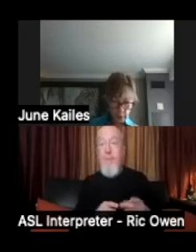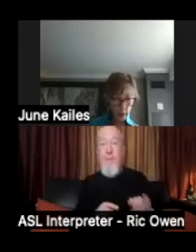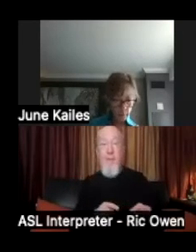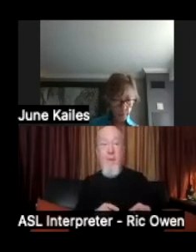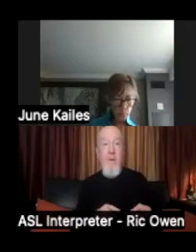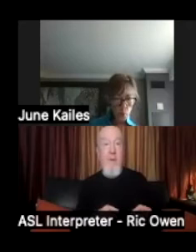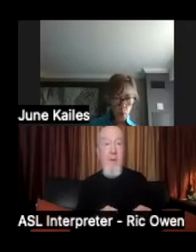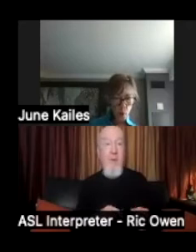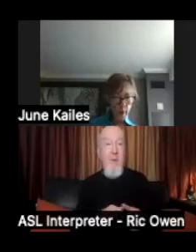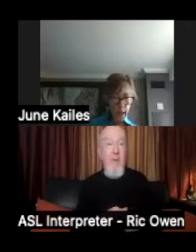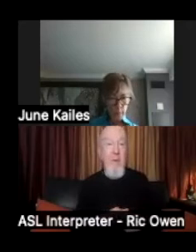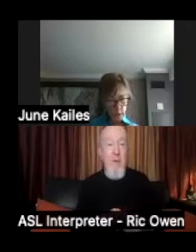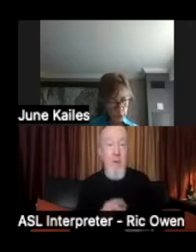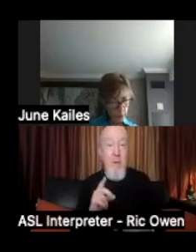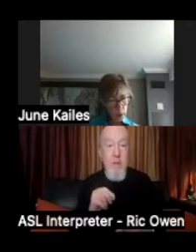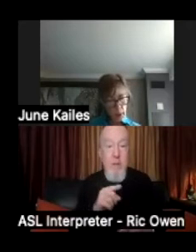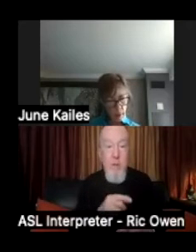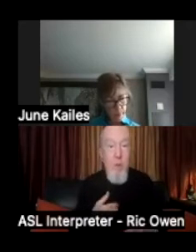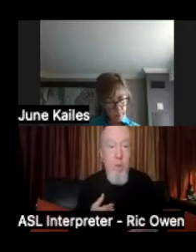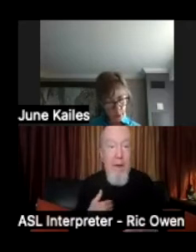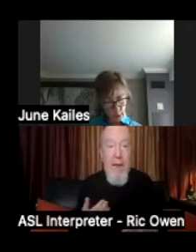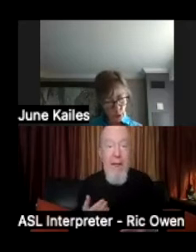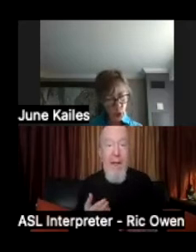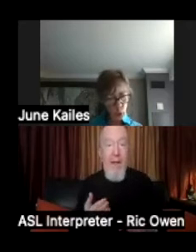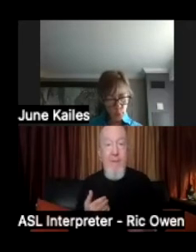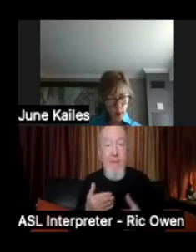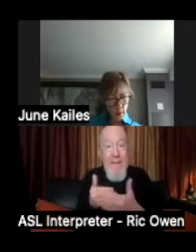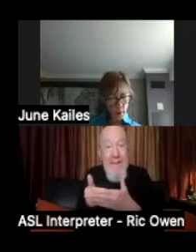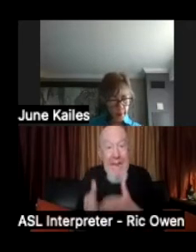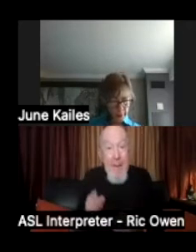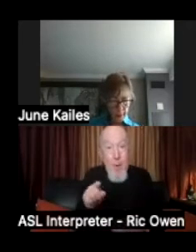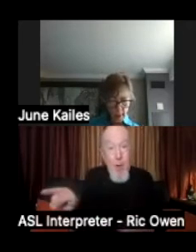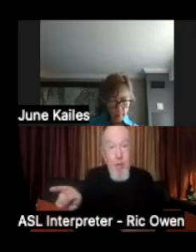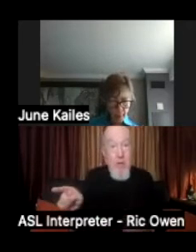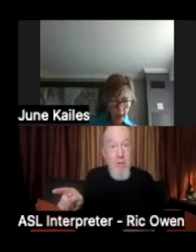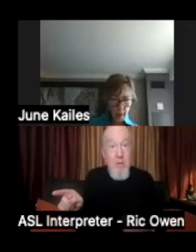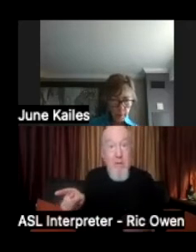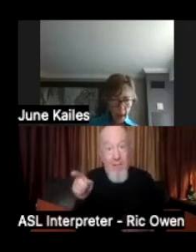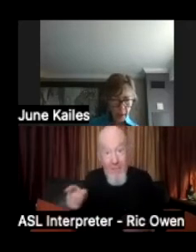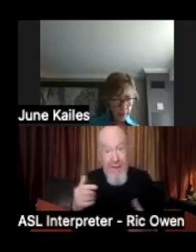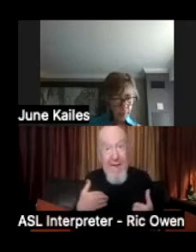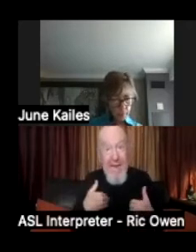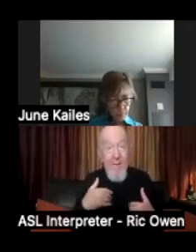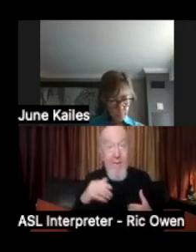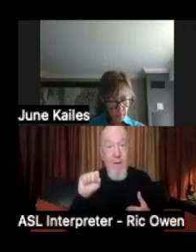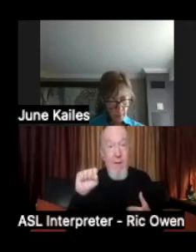Goal Zero, or neighbors who have built-in solar power and battery